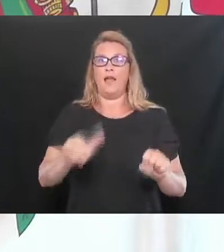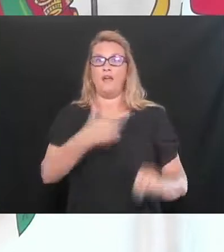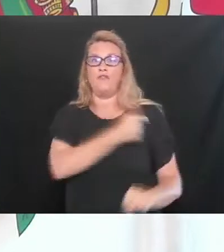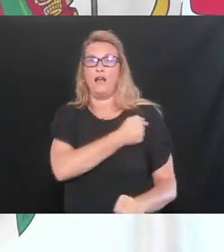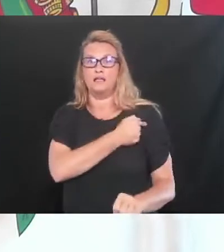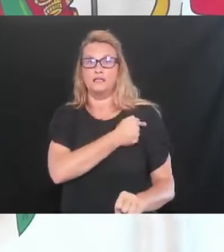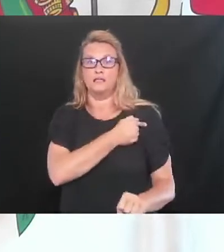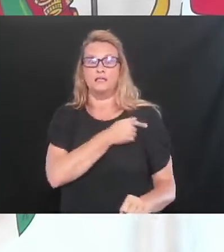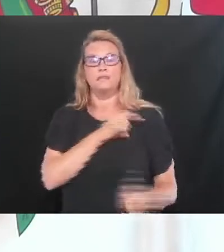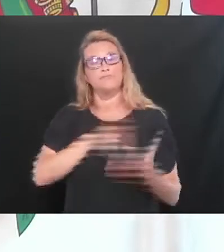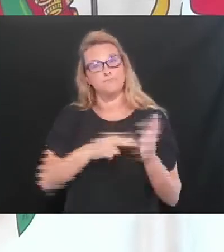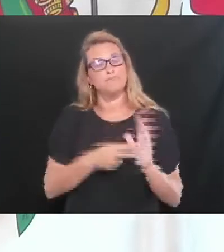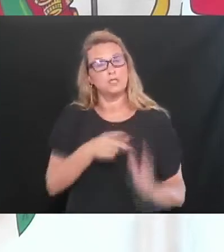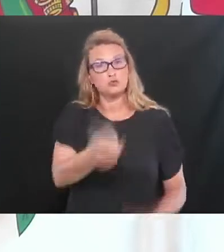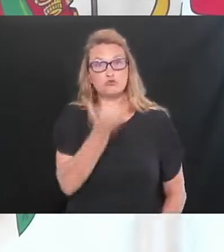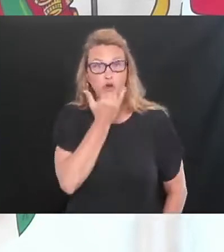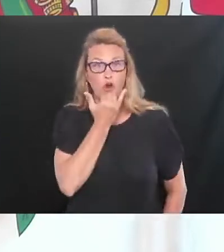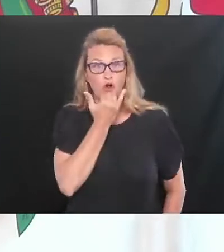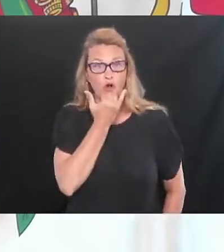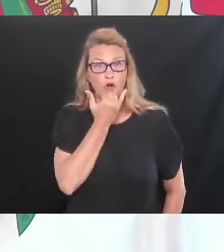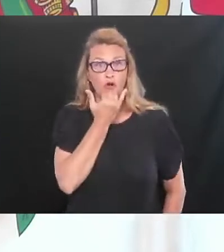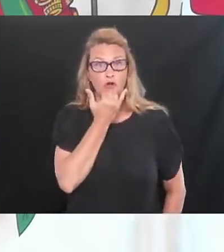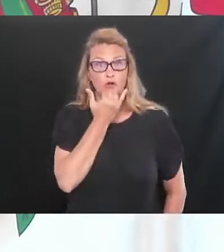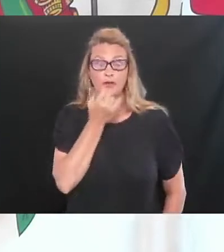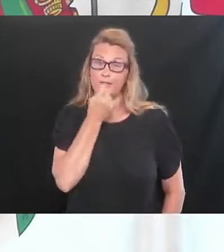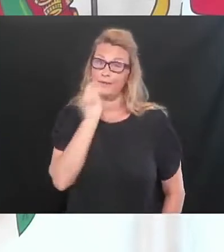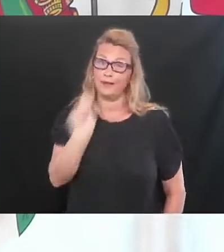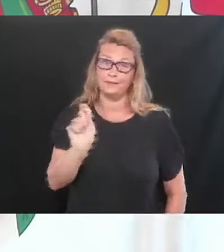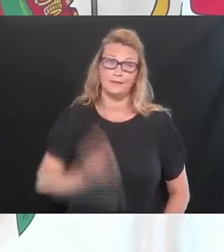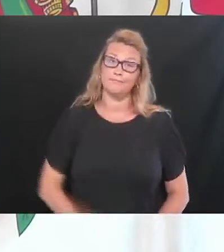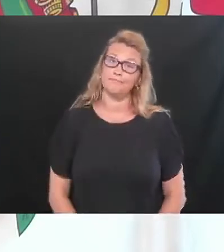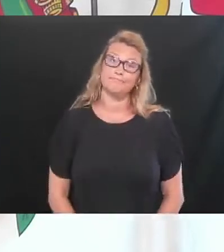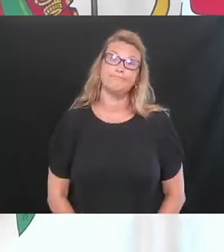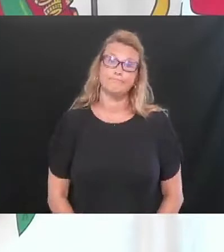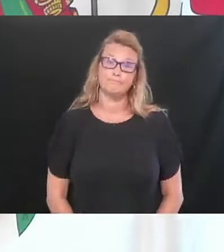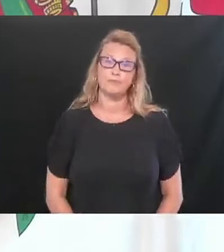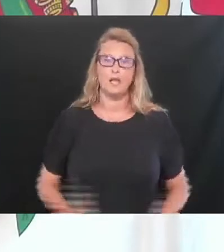you're wrong. That's all there is to it.